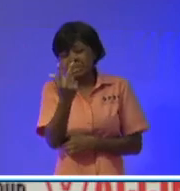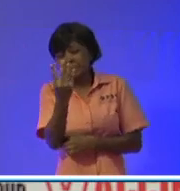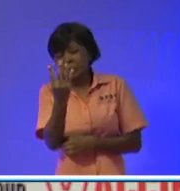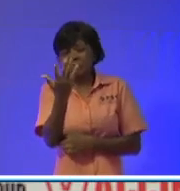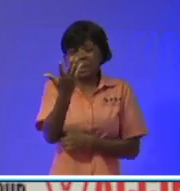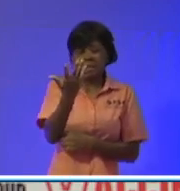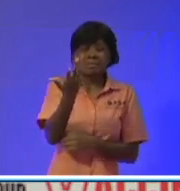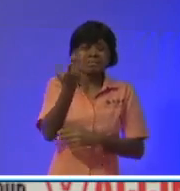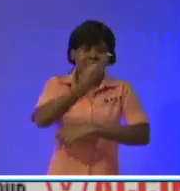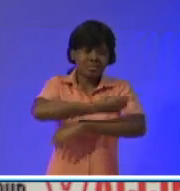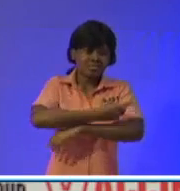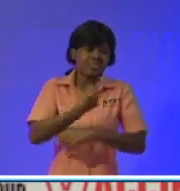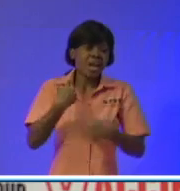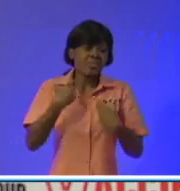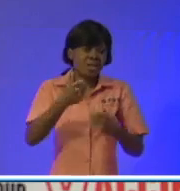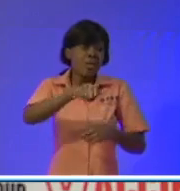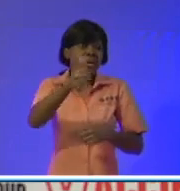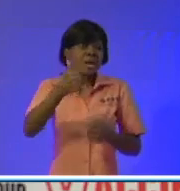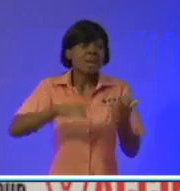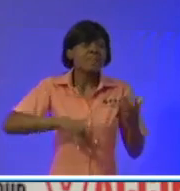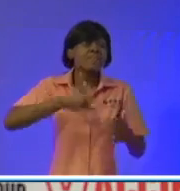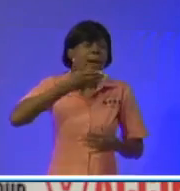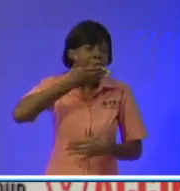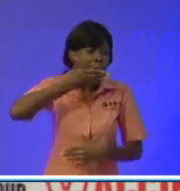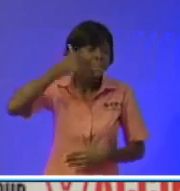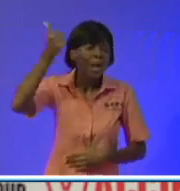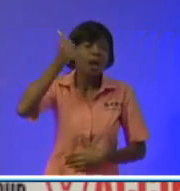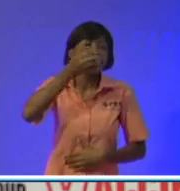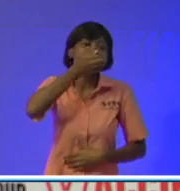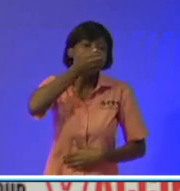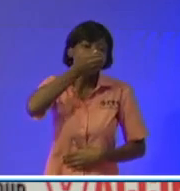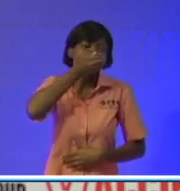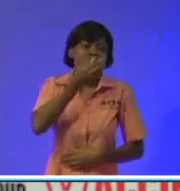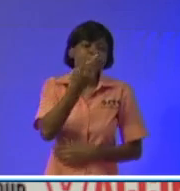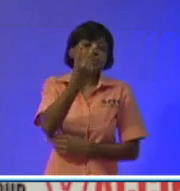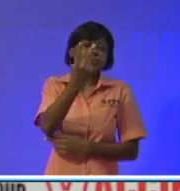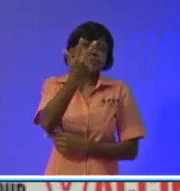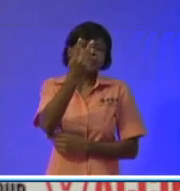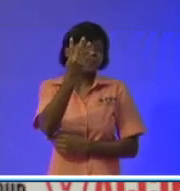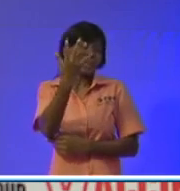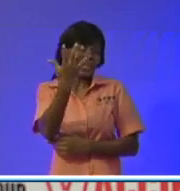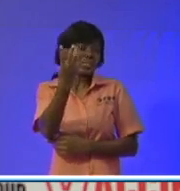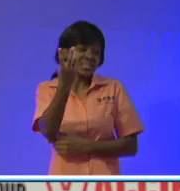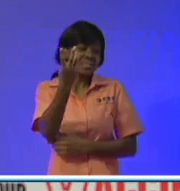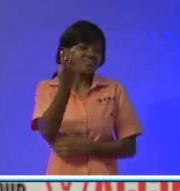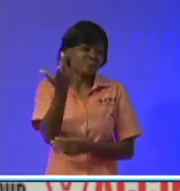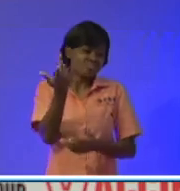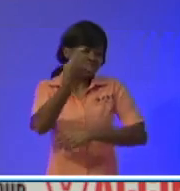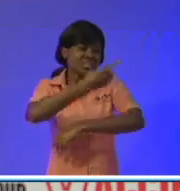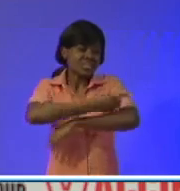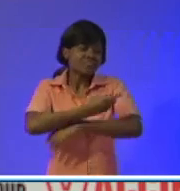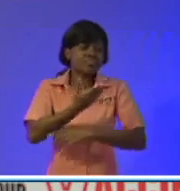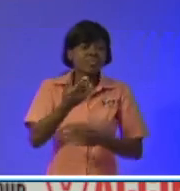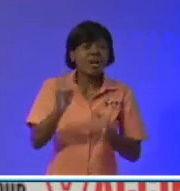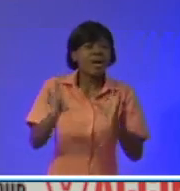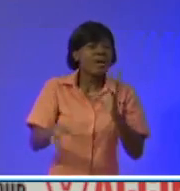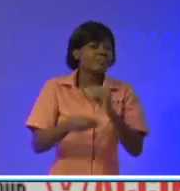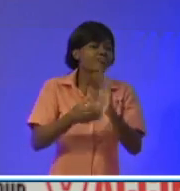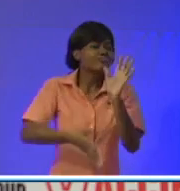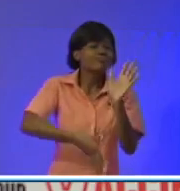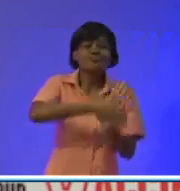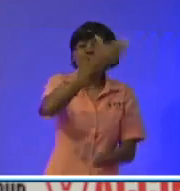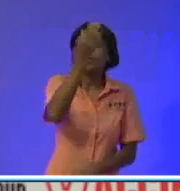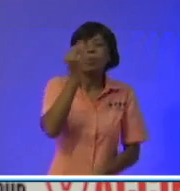home. Bearing that in mind, we have distributed over the past couple of